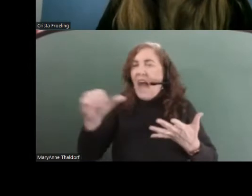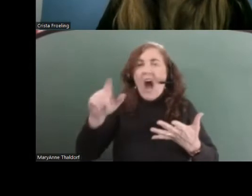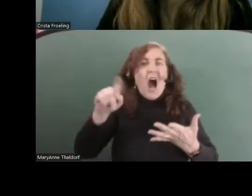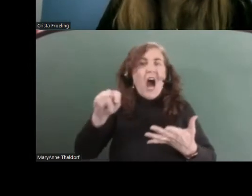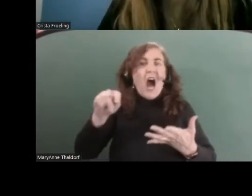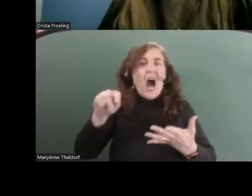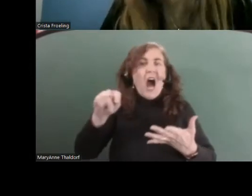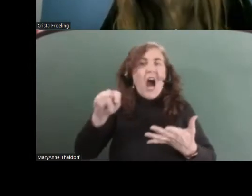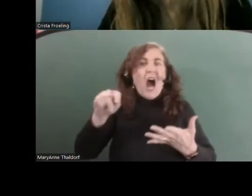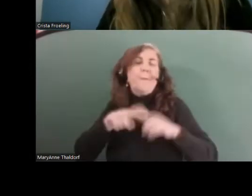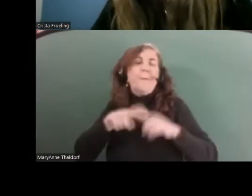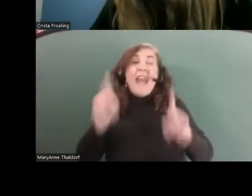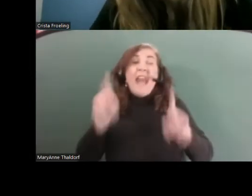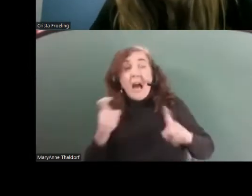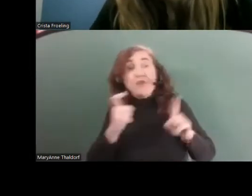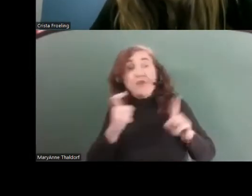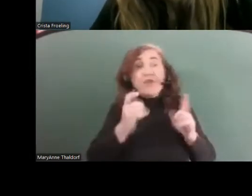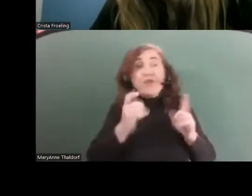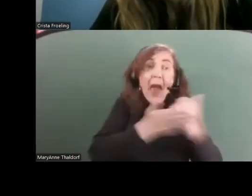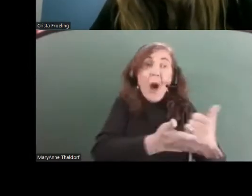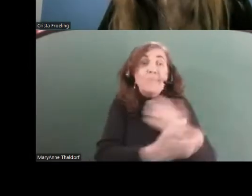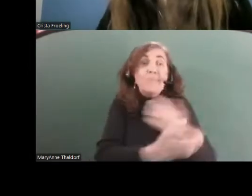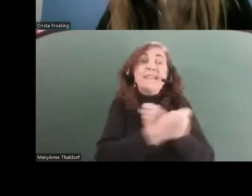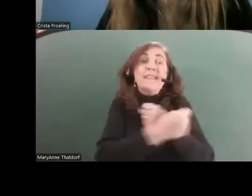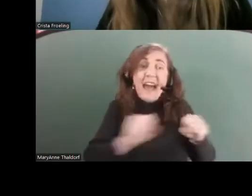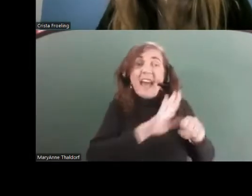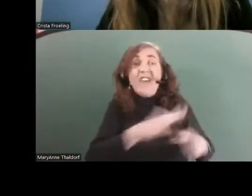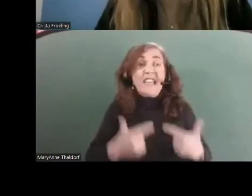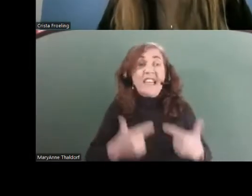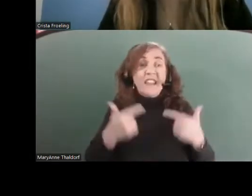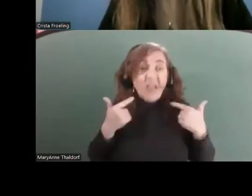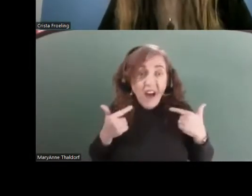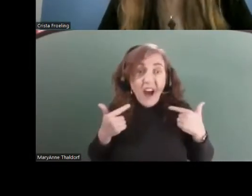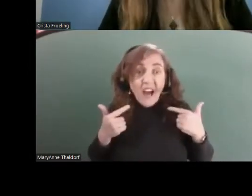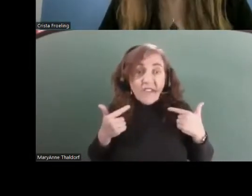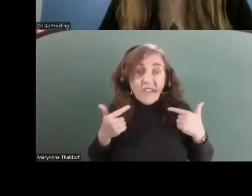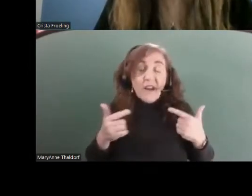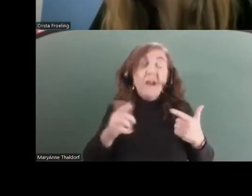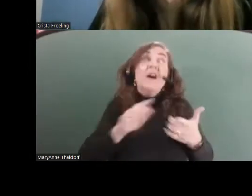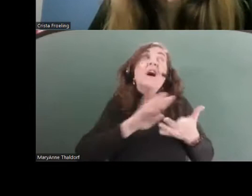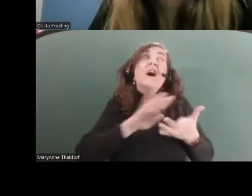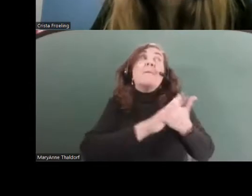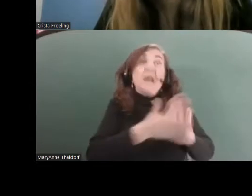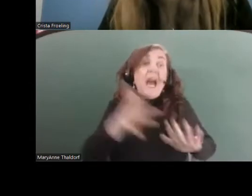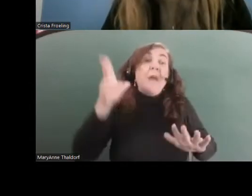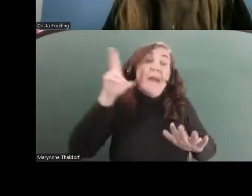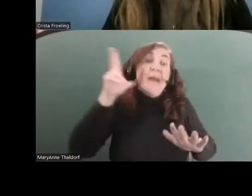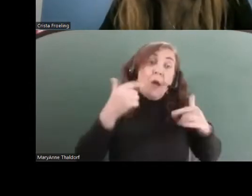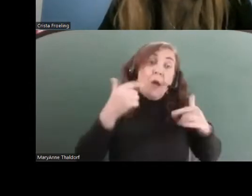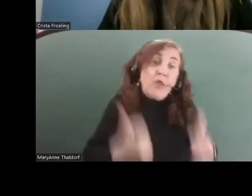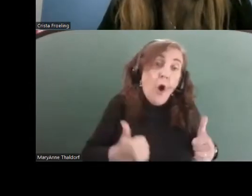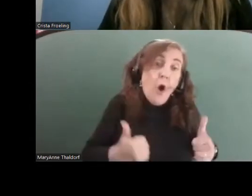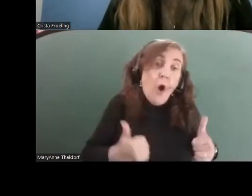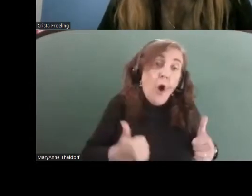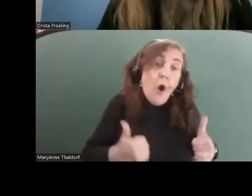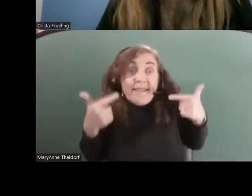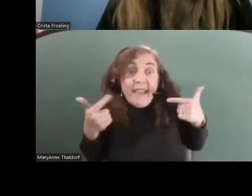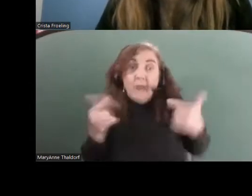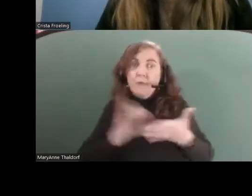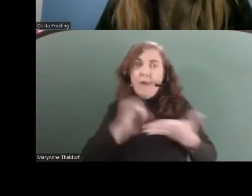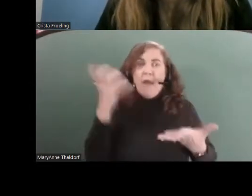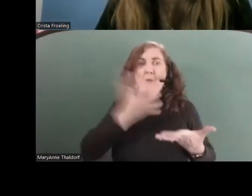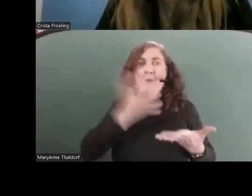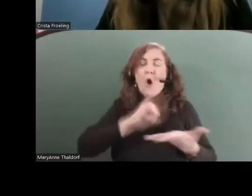this, and then he had a profound hearing loss, but he survived, so that was awesome.